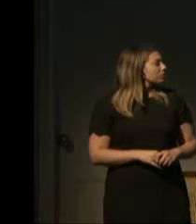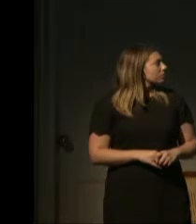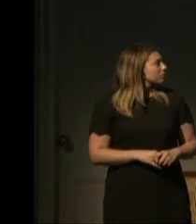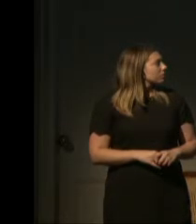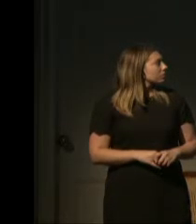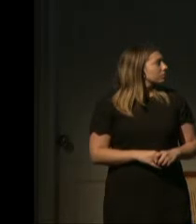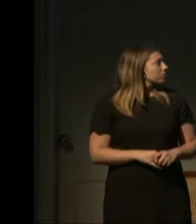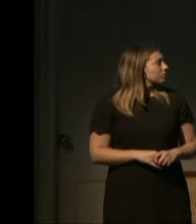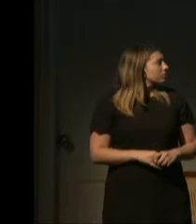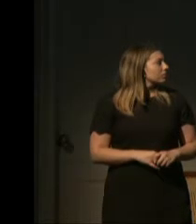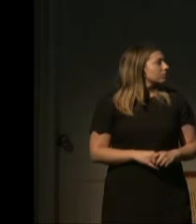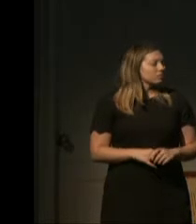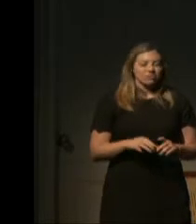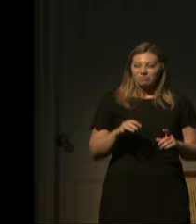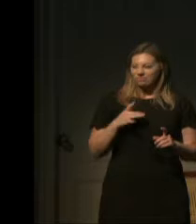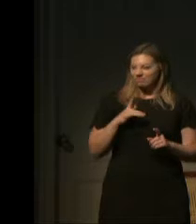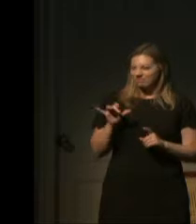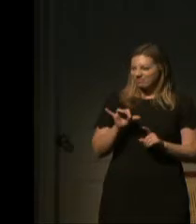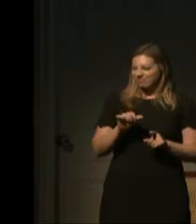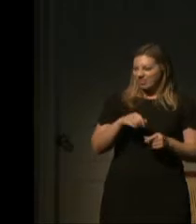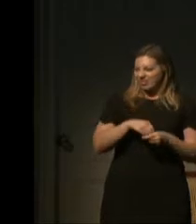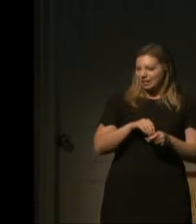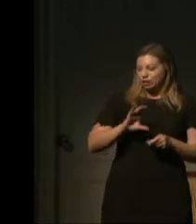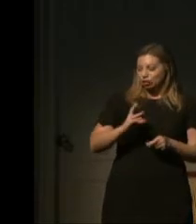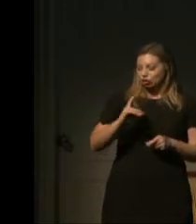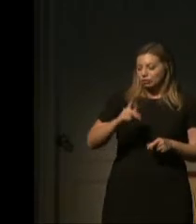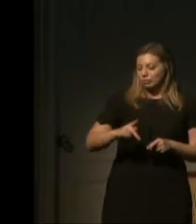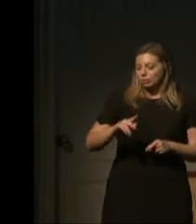You get a sense of this in Chip Clark's